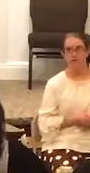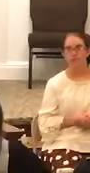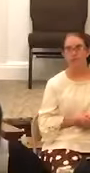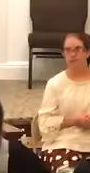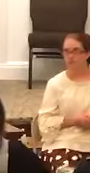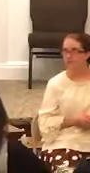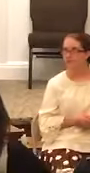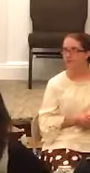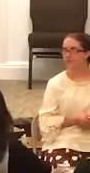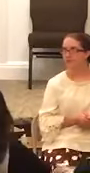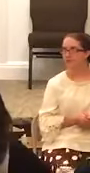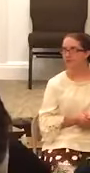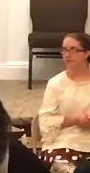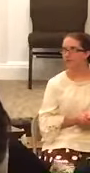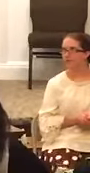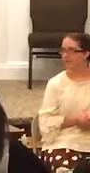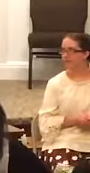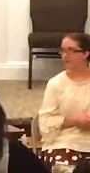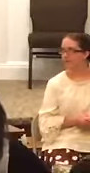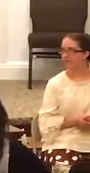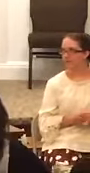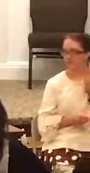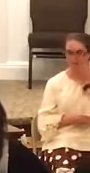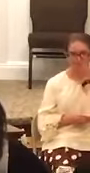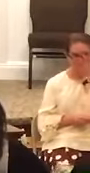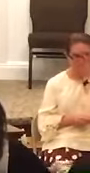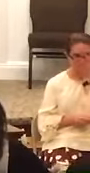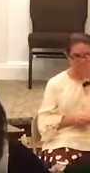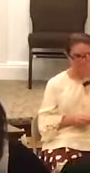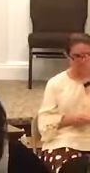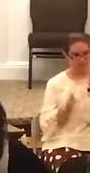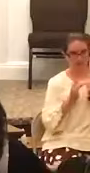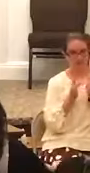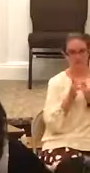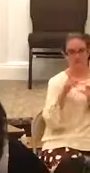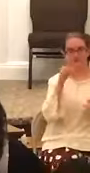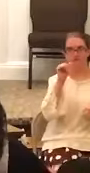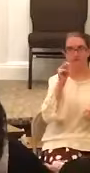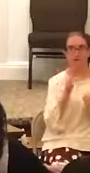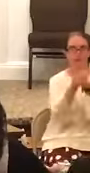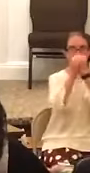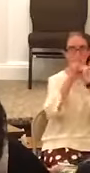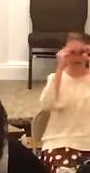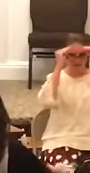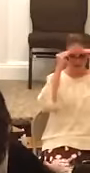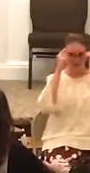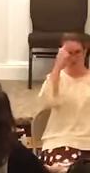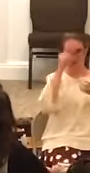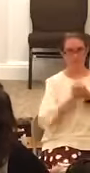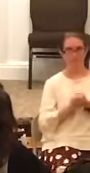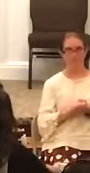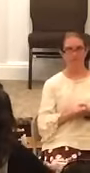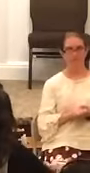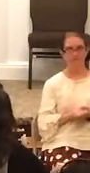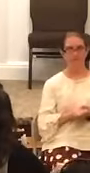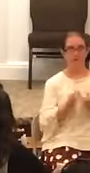Hallelujah. So that's doctrine? Nah, probably not. And so Jesus said, "In vain do they worship me, teaching for doctrines